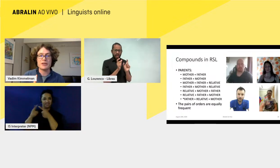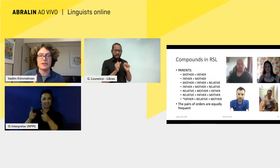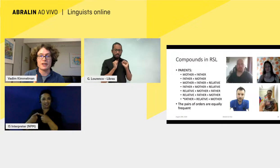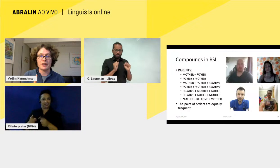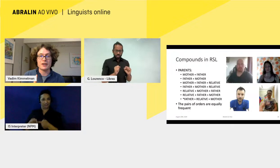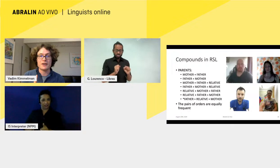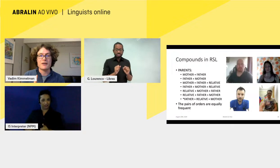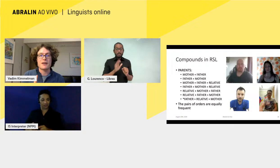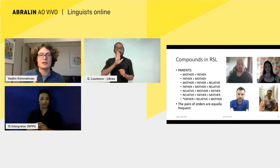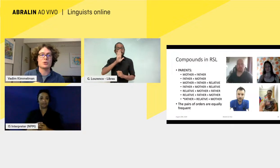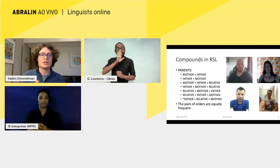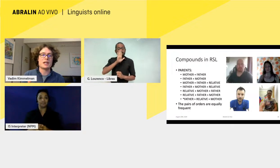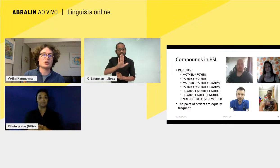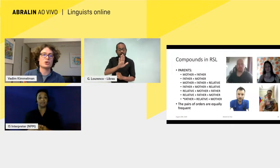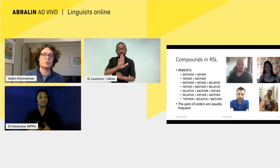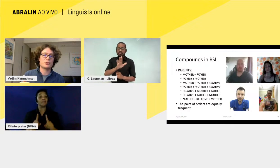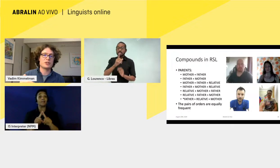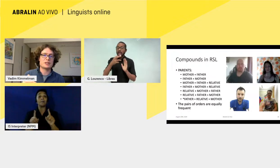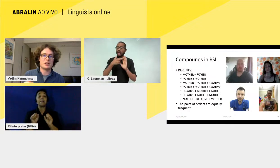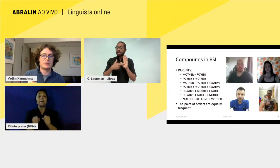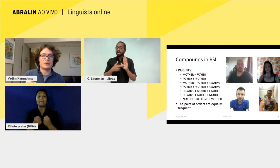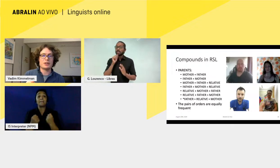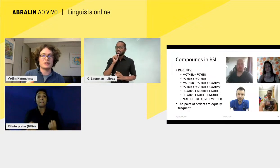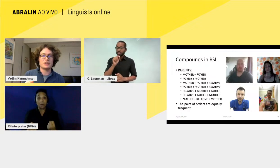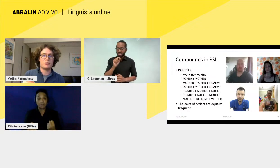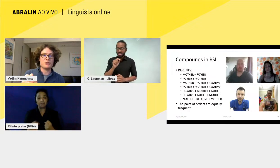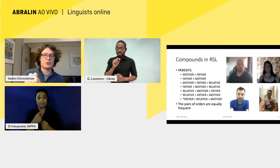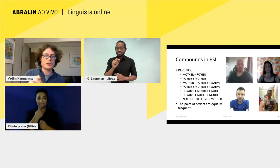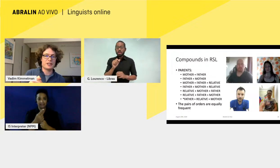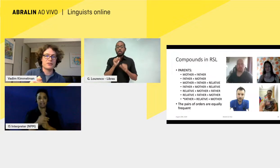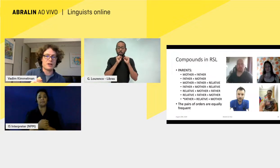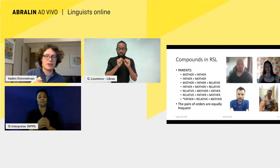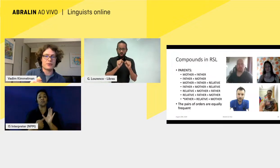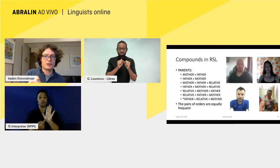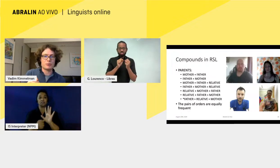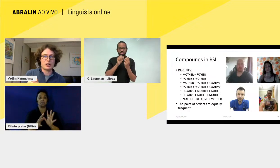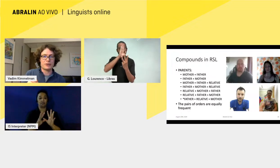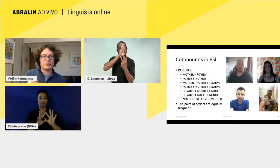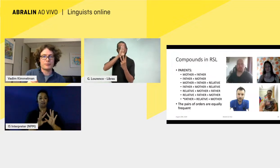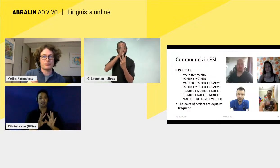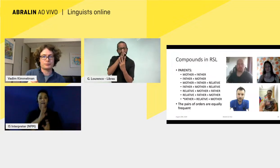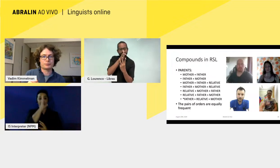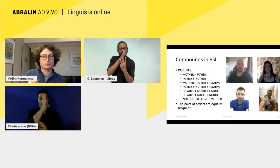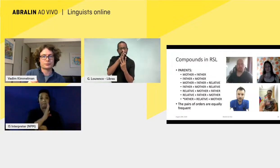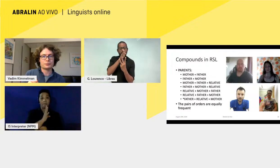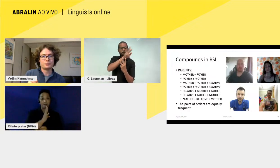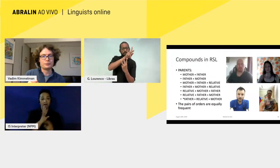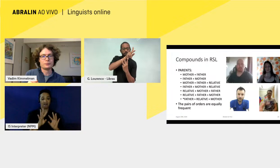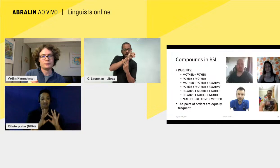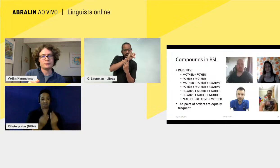cannot do one thing. You cannot put the sign for relative between father and mother.